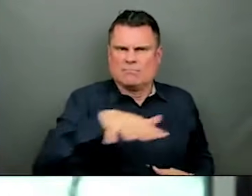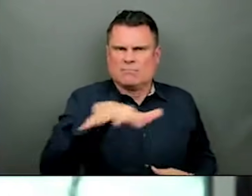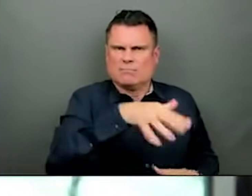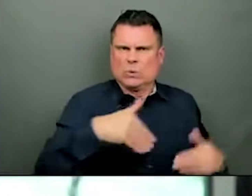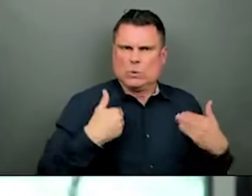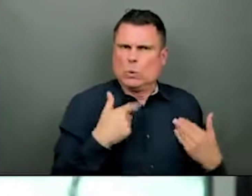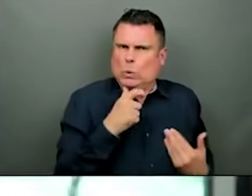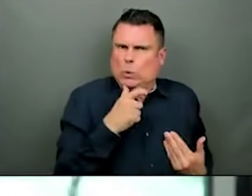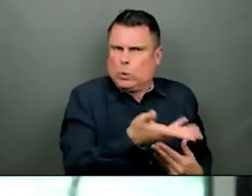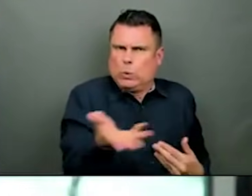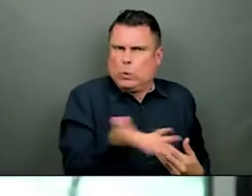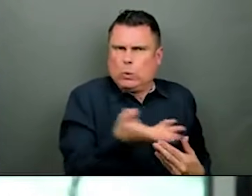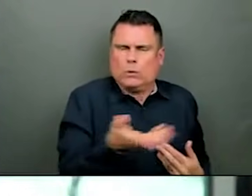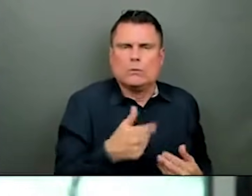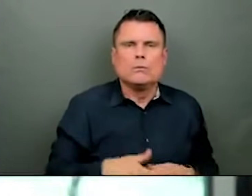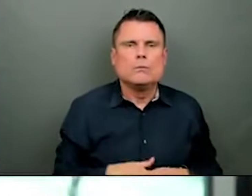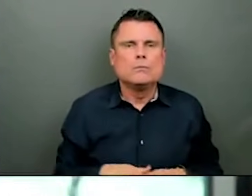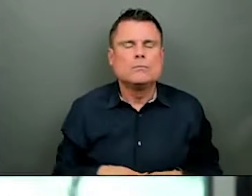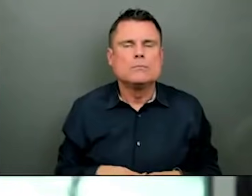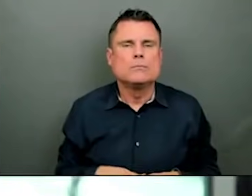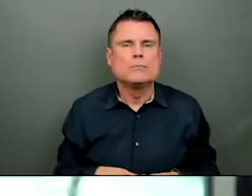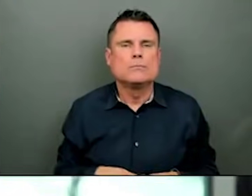did present that data on Monday